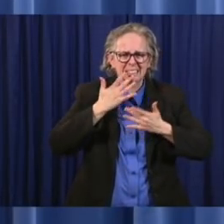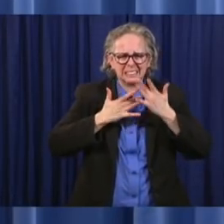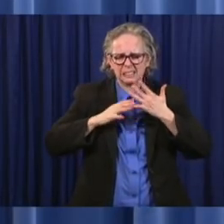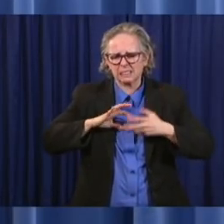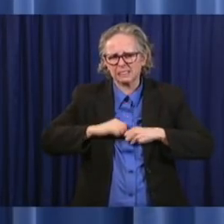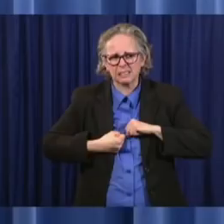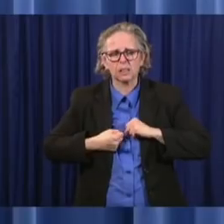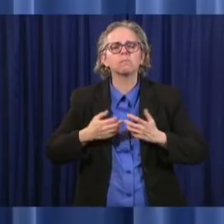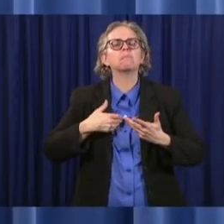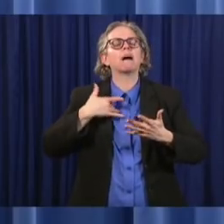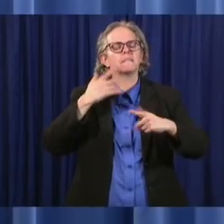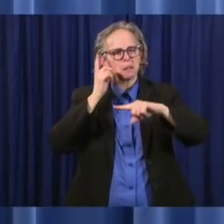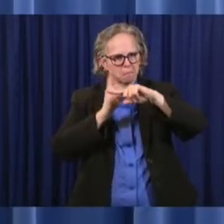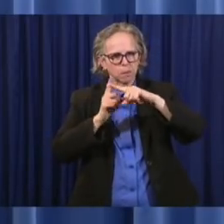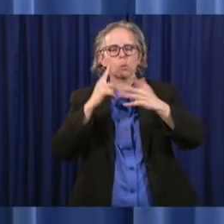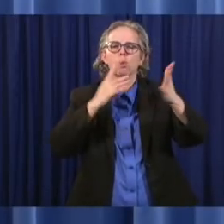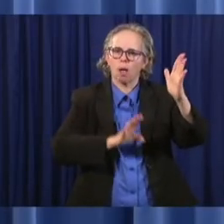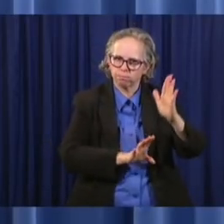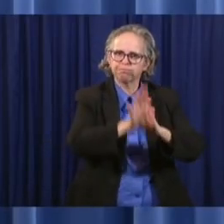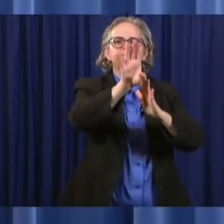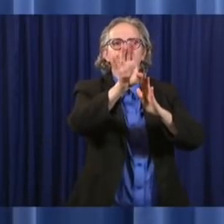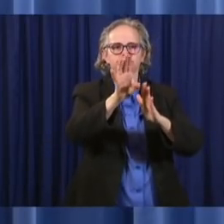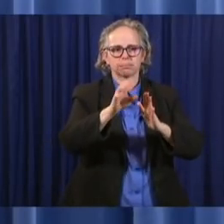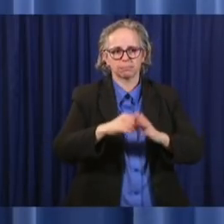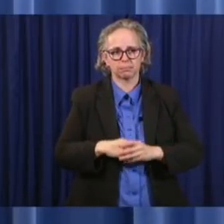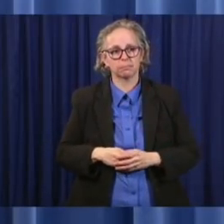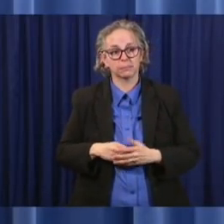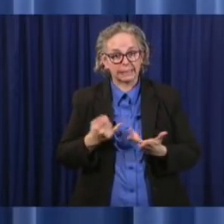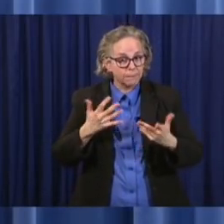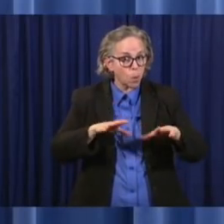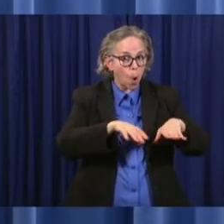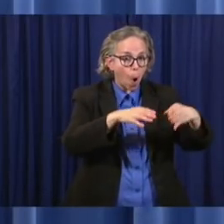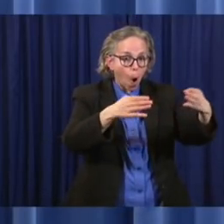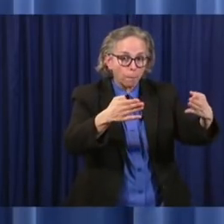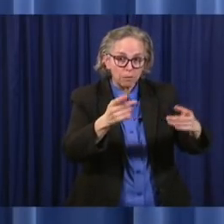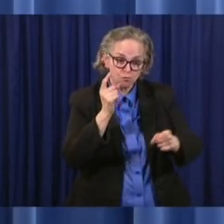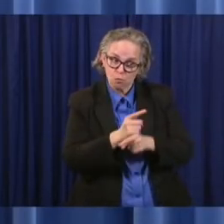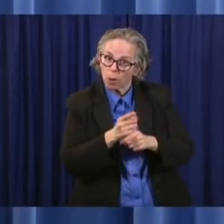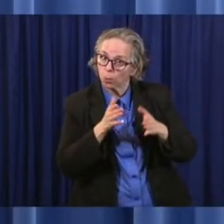And if we can get this right as we come back and do it the right way,